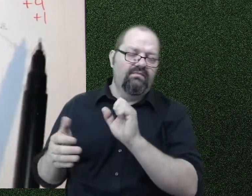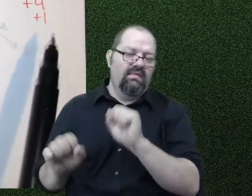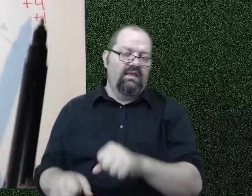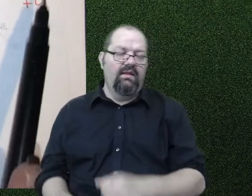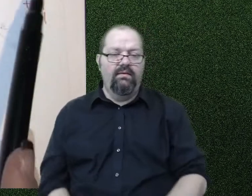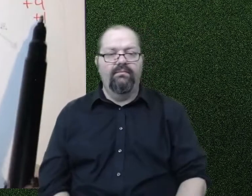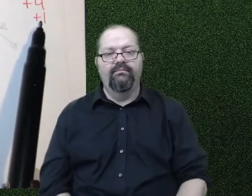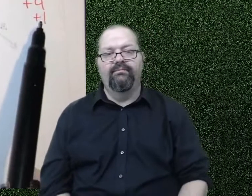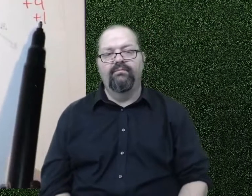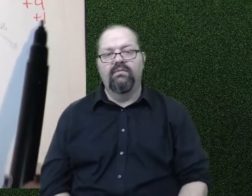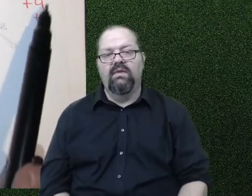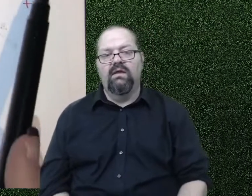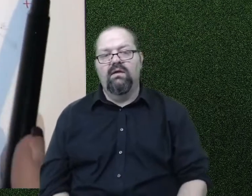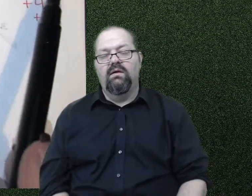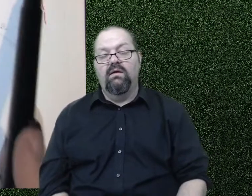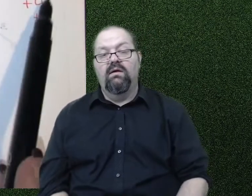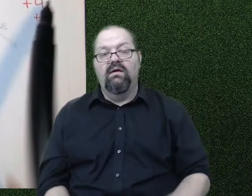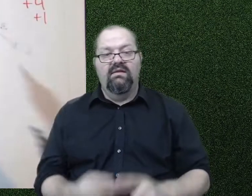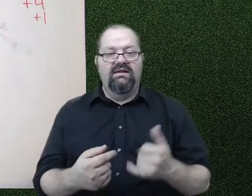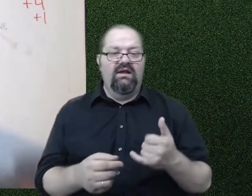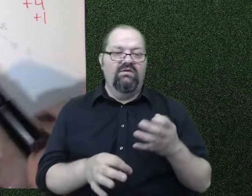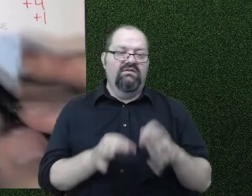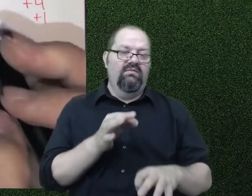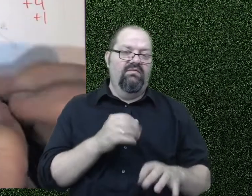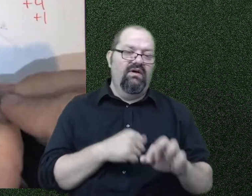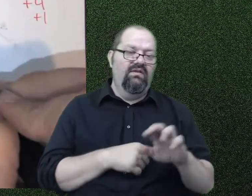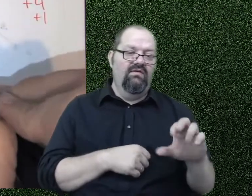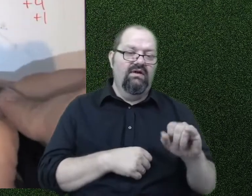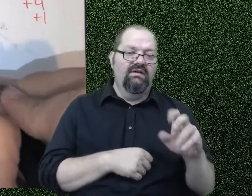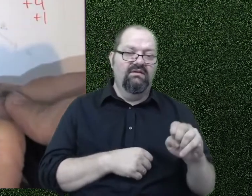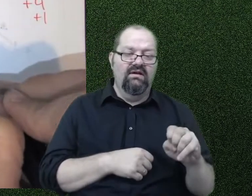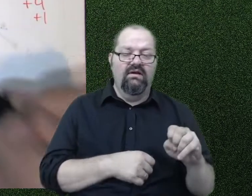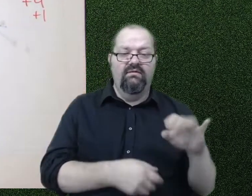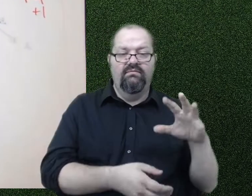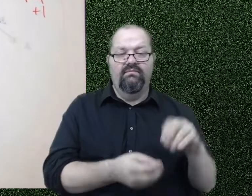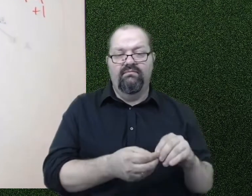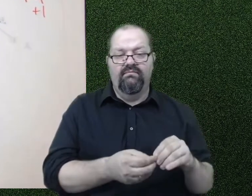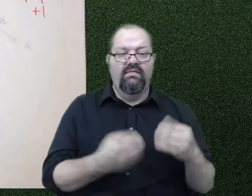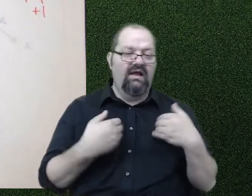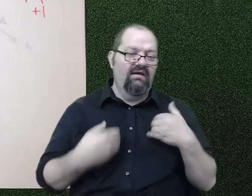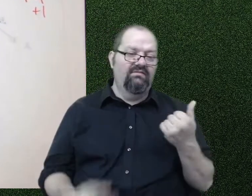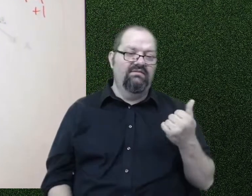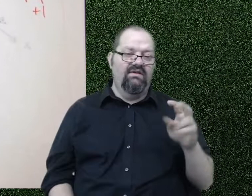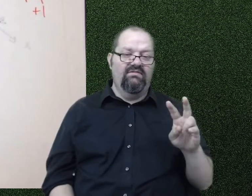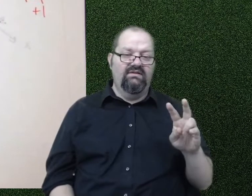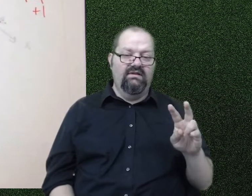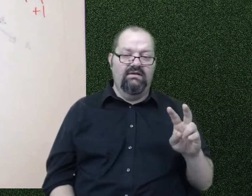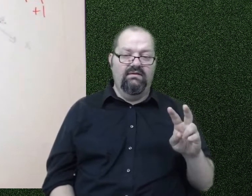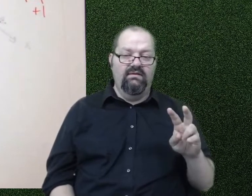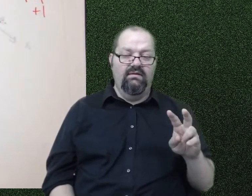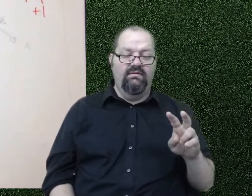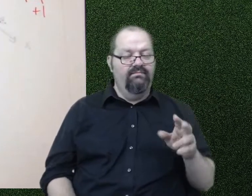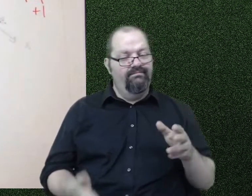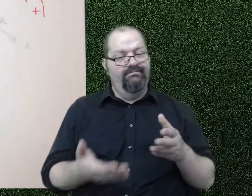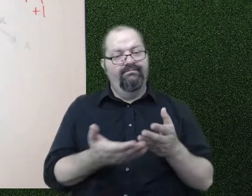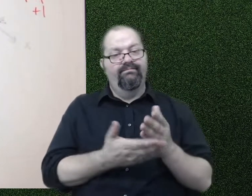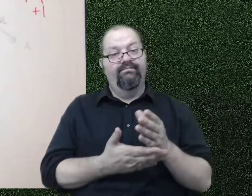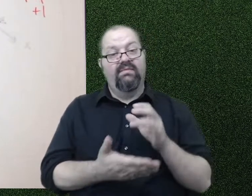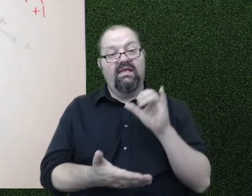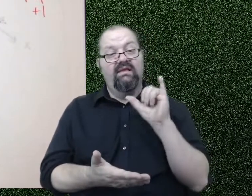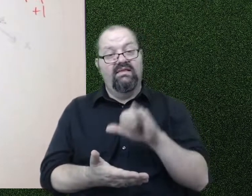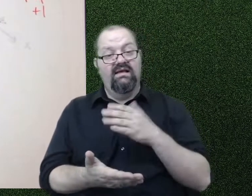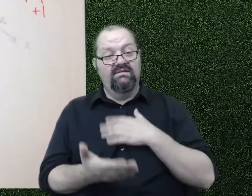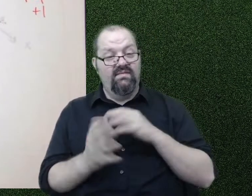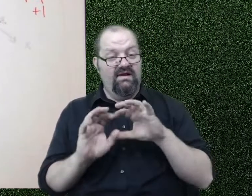right-hand side. That's 10 plus 7 is 17. All right. That's my